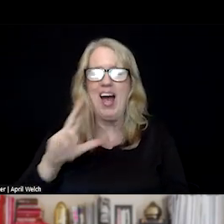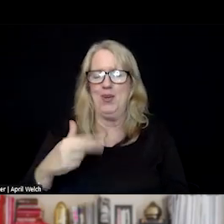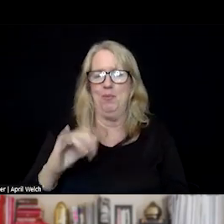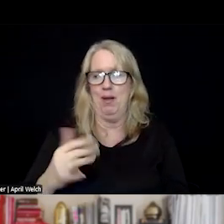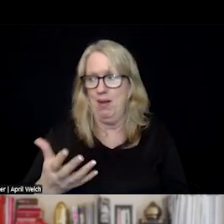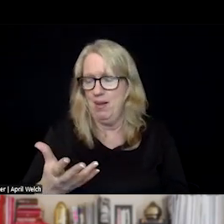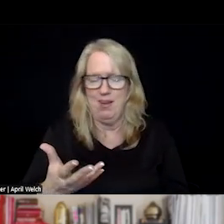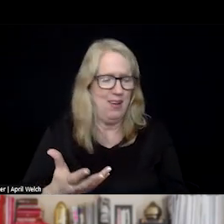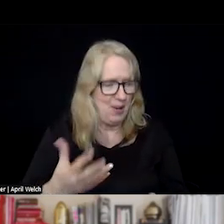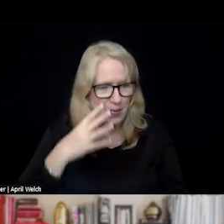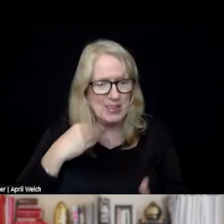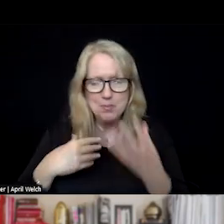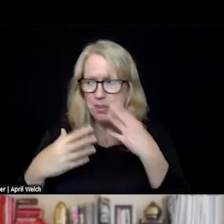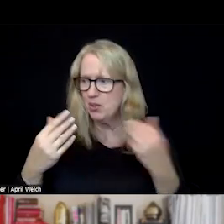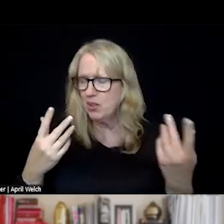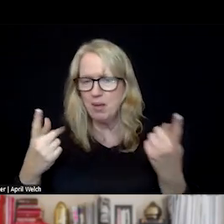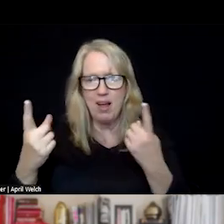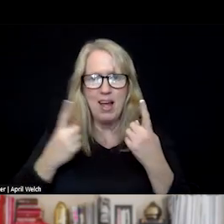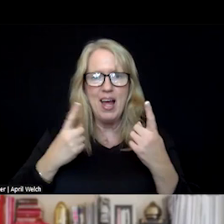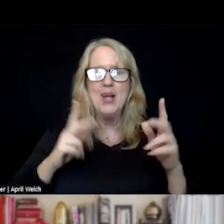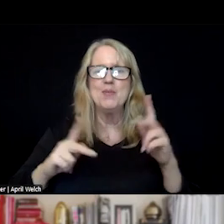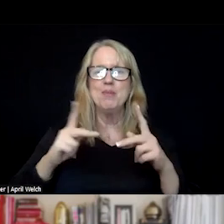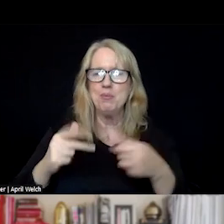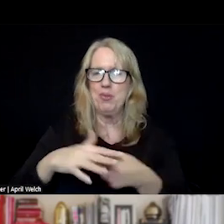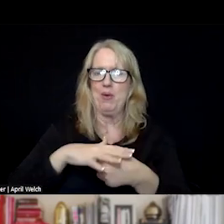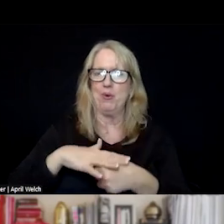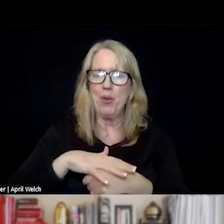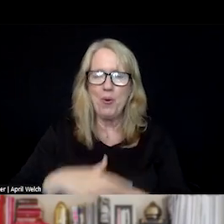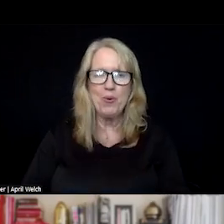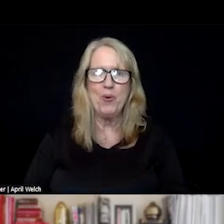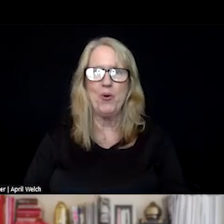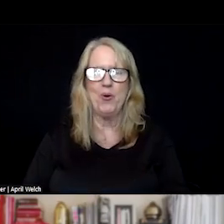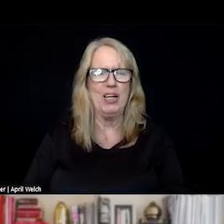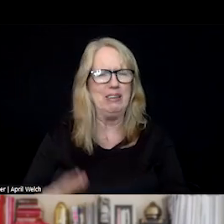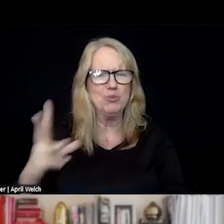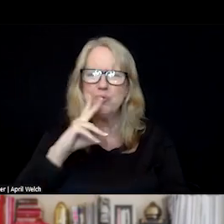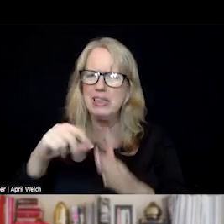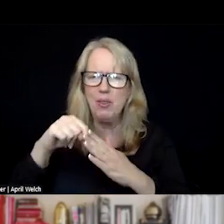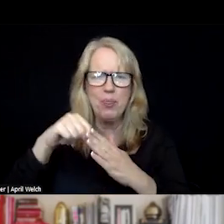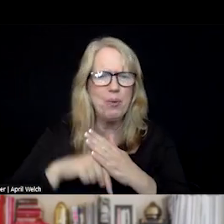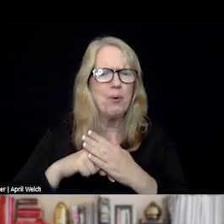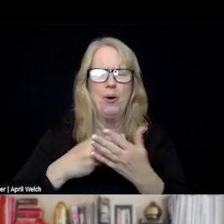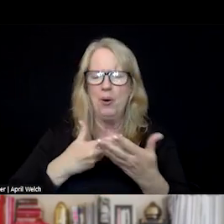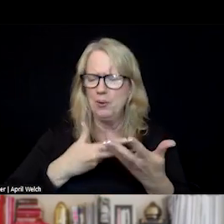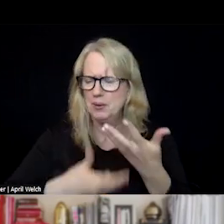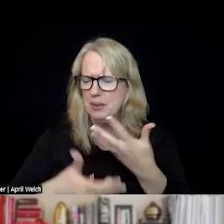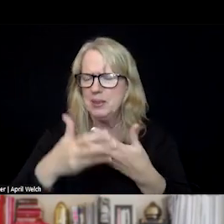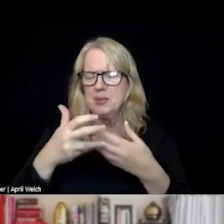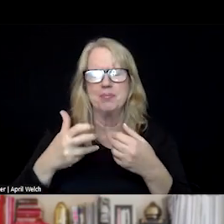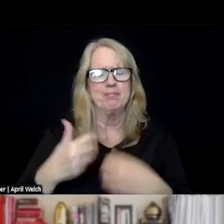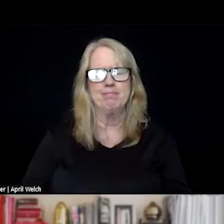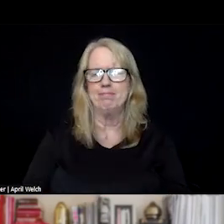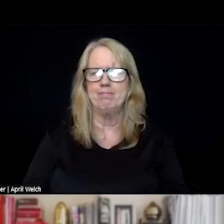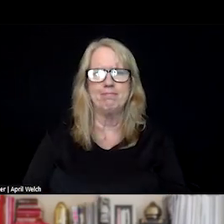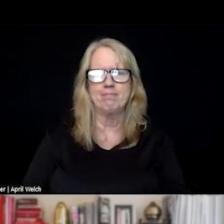it was from people who were local and thorough. And